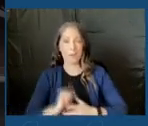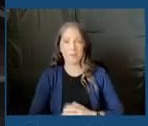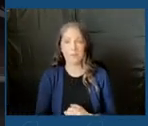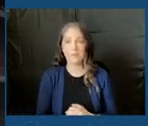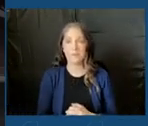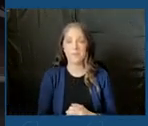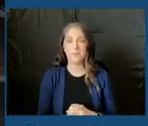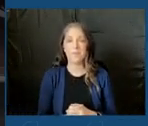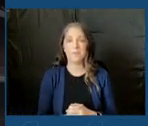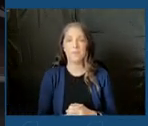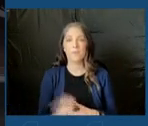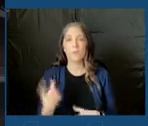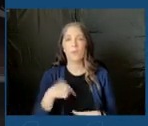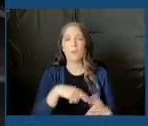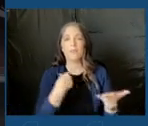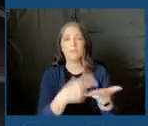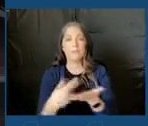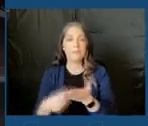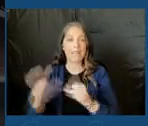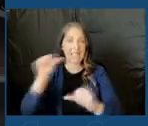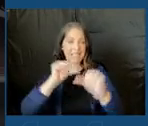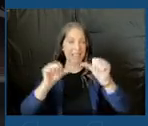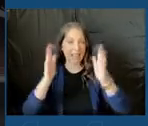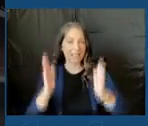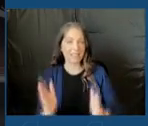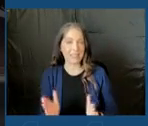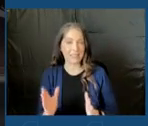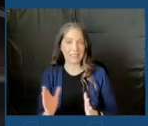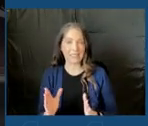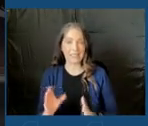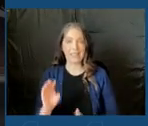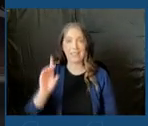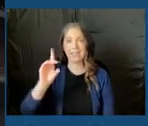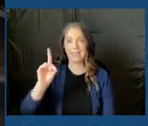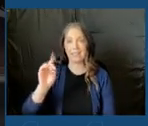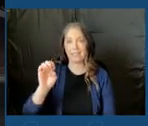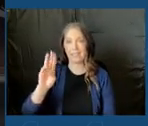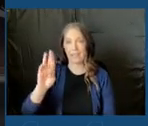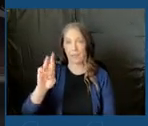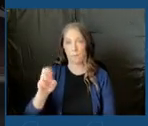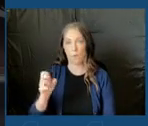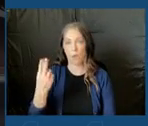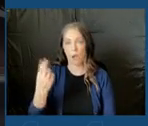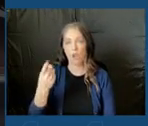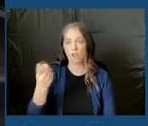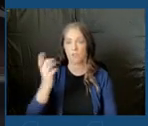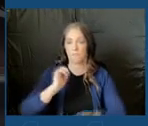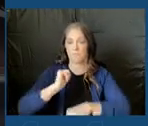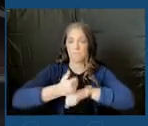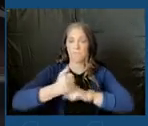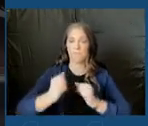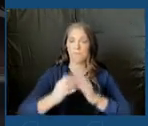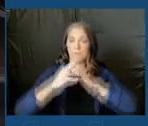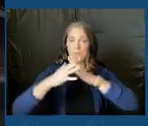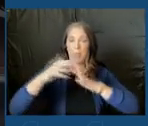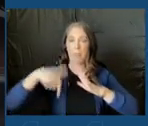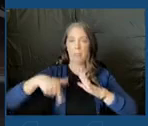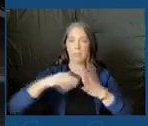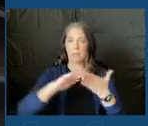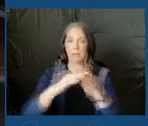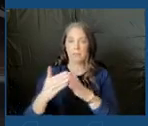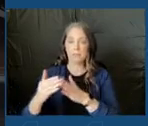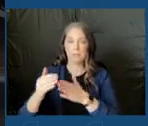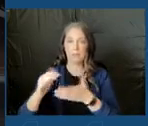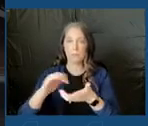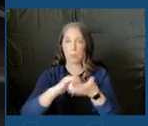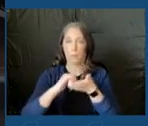about scientists, as Deborah put this coalition, this tapestry together of leaders, we looked up on the hill, because in